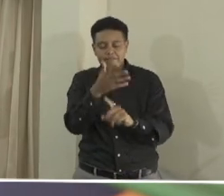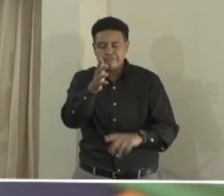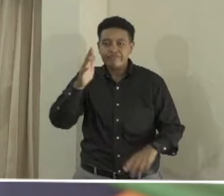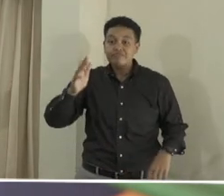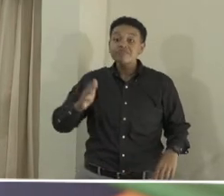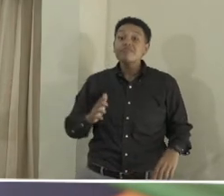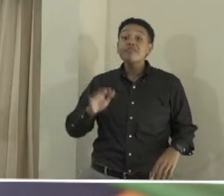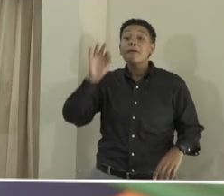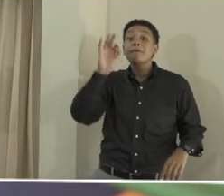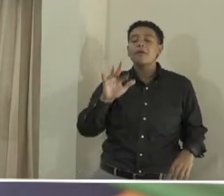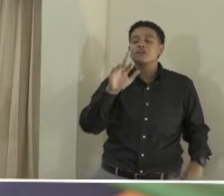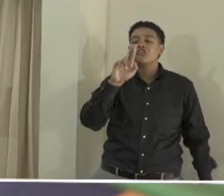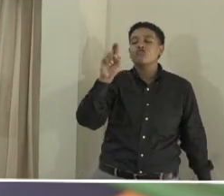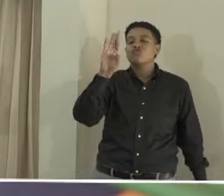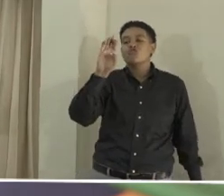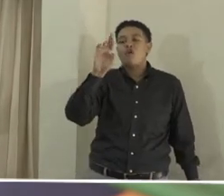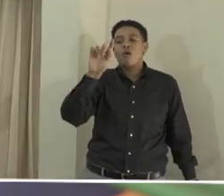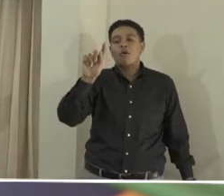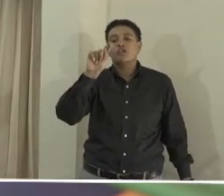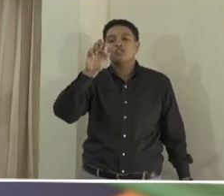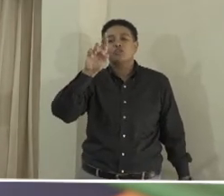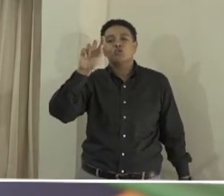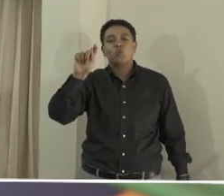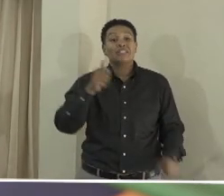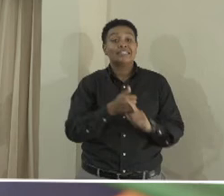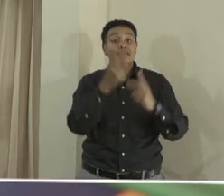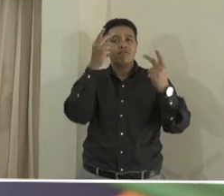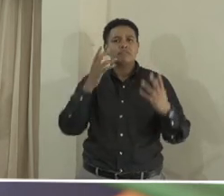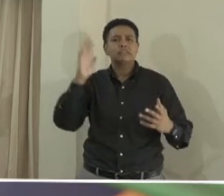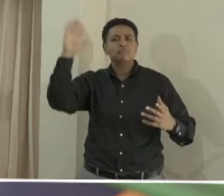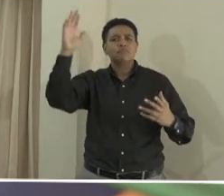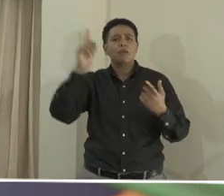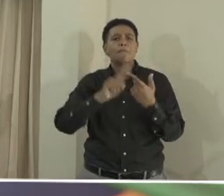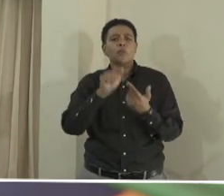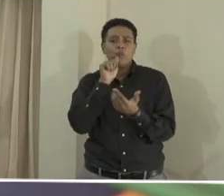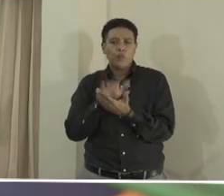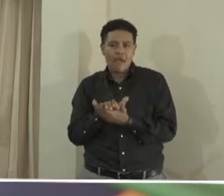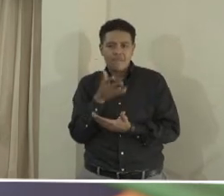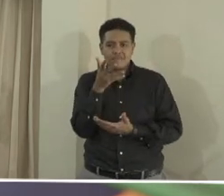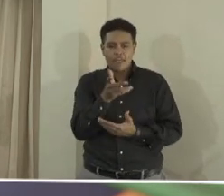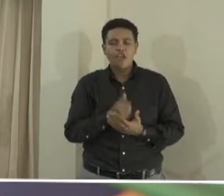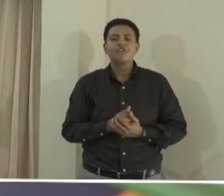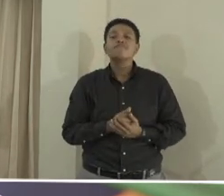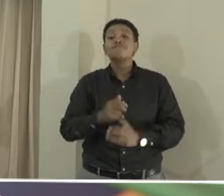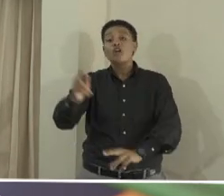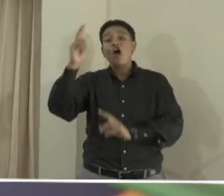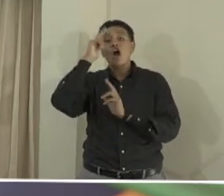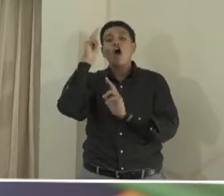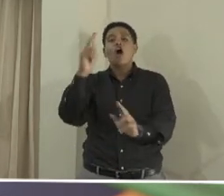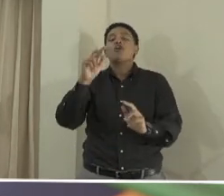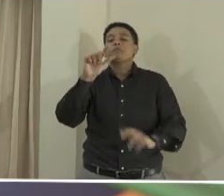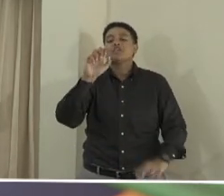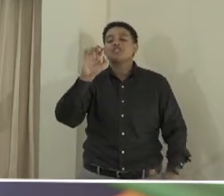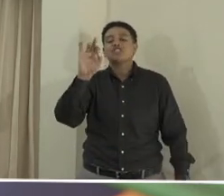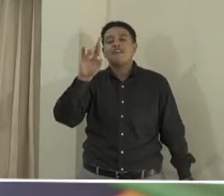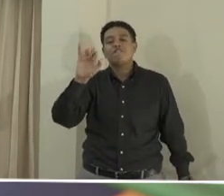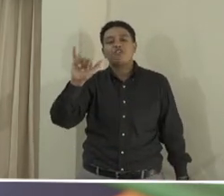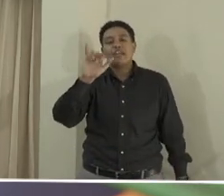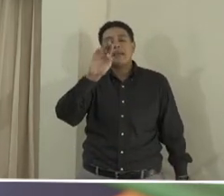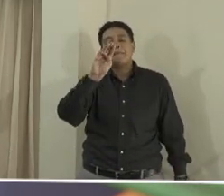Pastor Robert Stewart, guest speaker, and Mrs. Stewart. Honorable Jeffrey